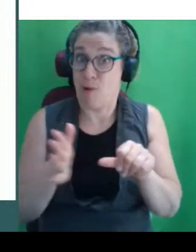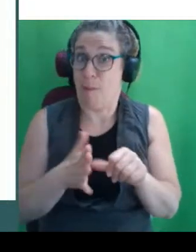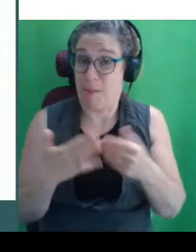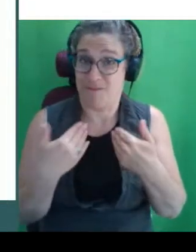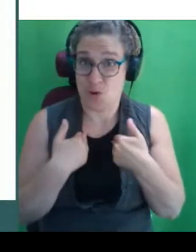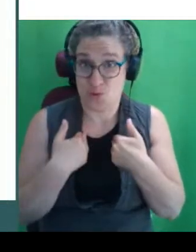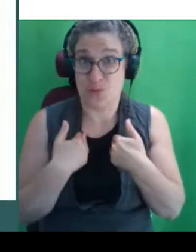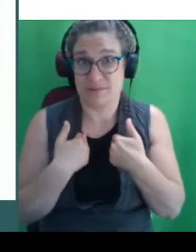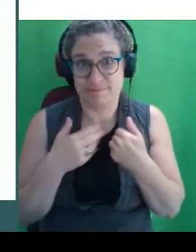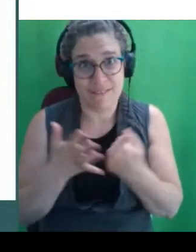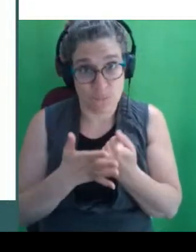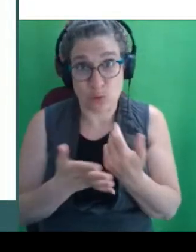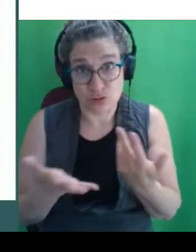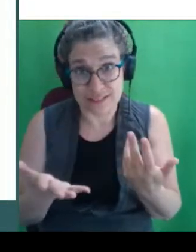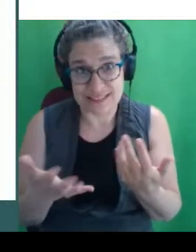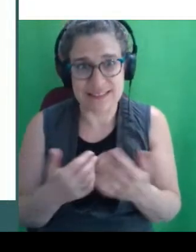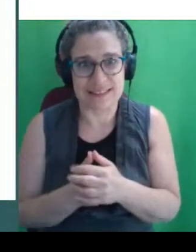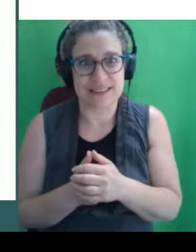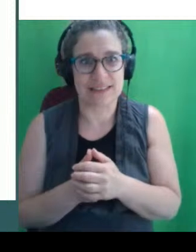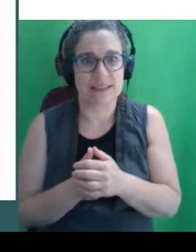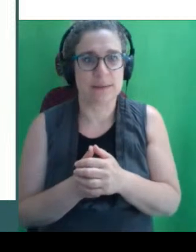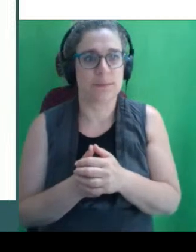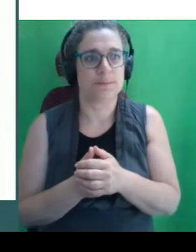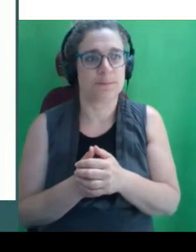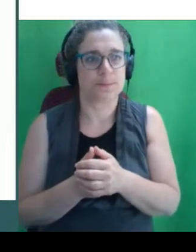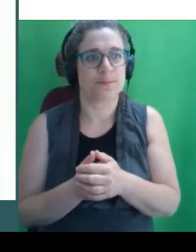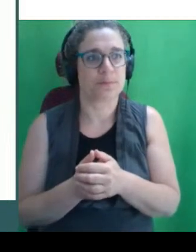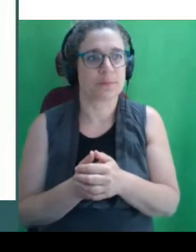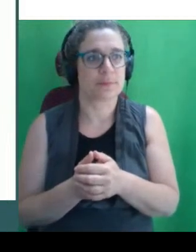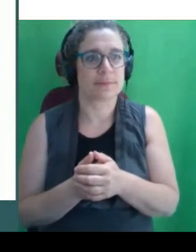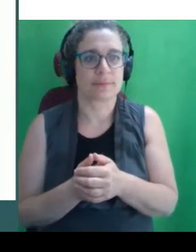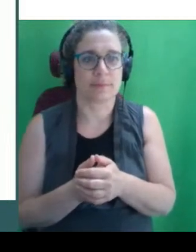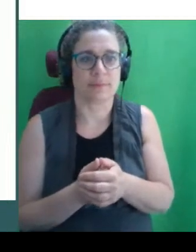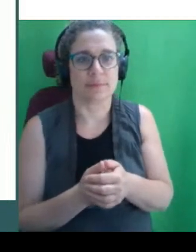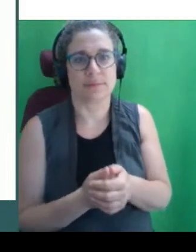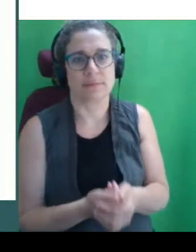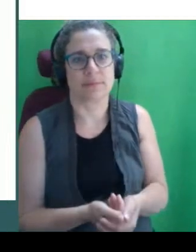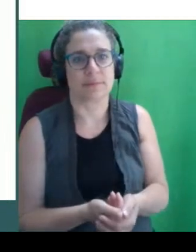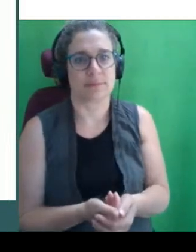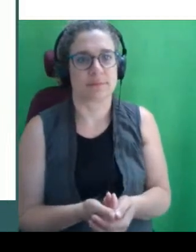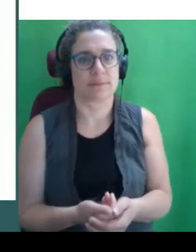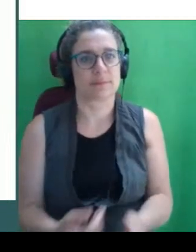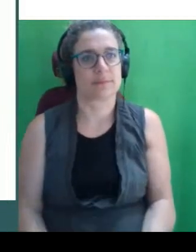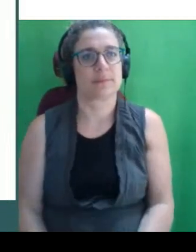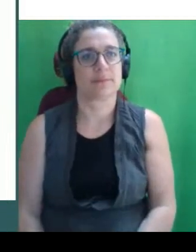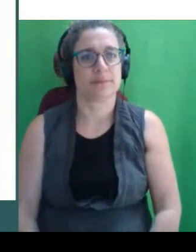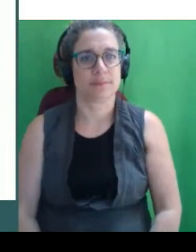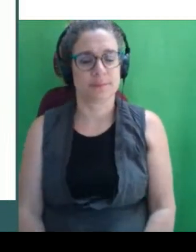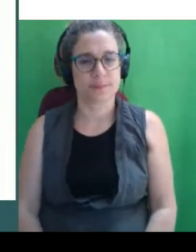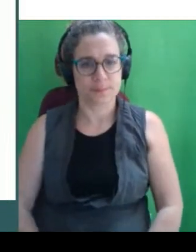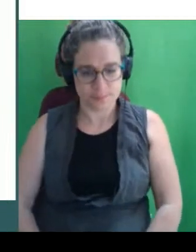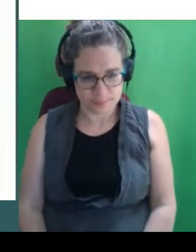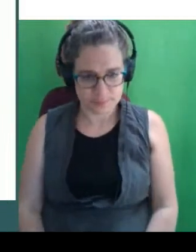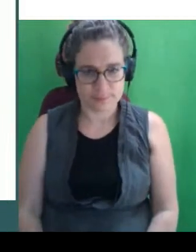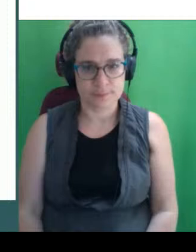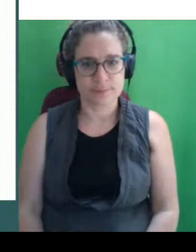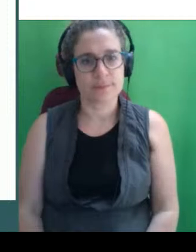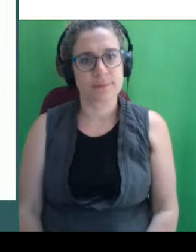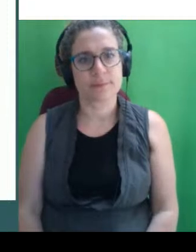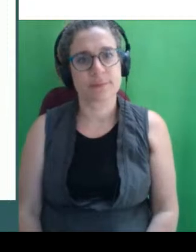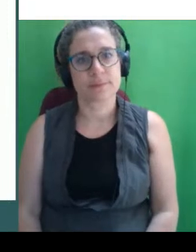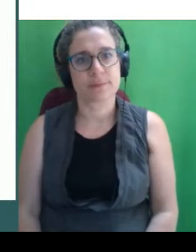unfortunately not quite so nice an experience for some people, and so that can be